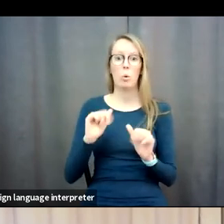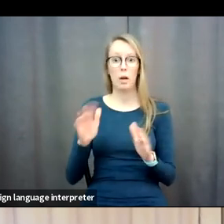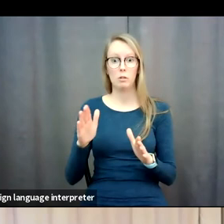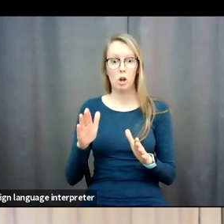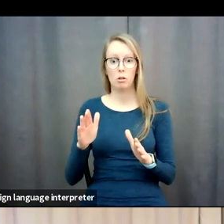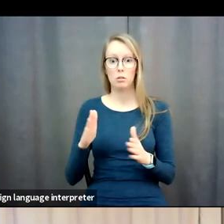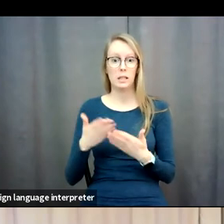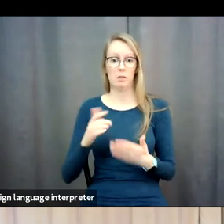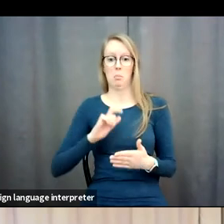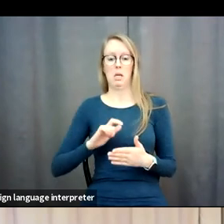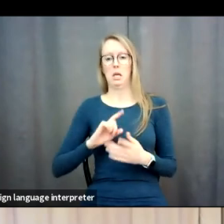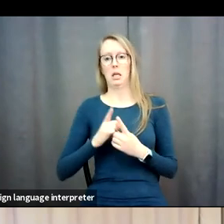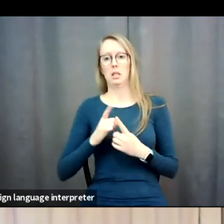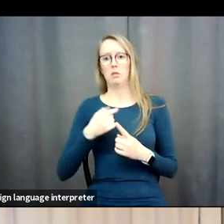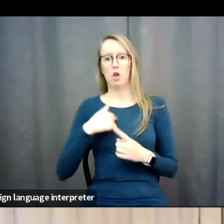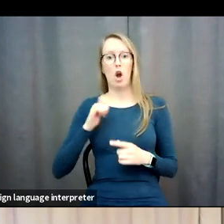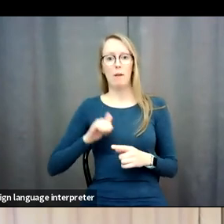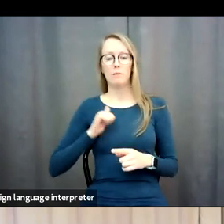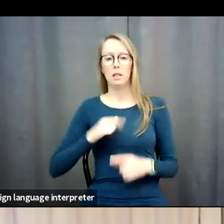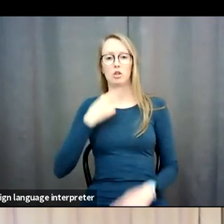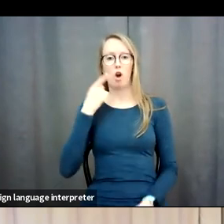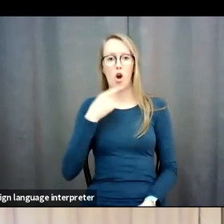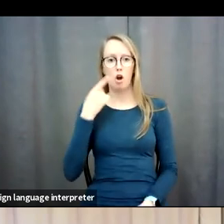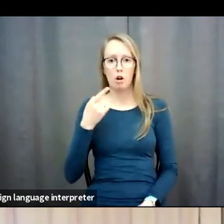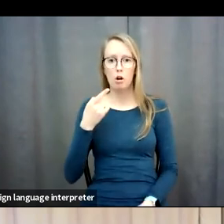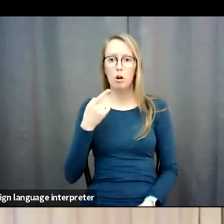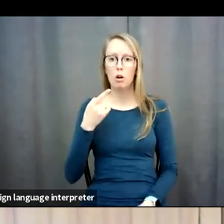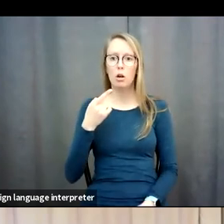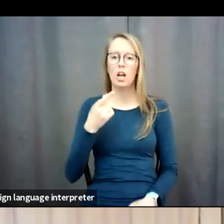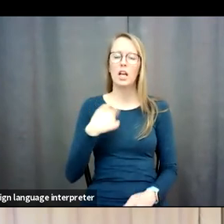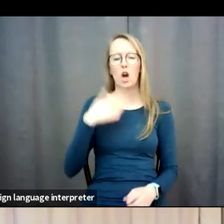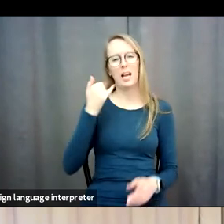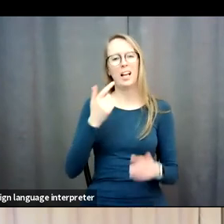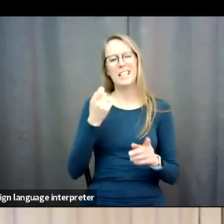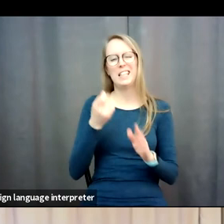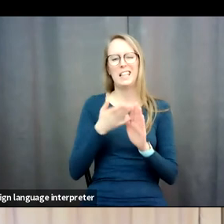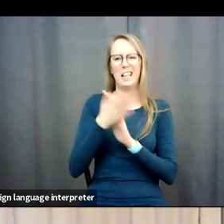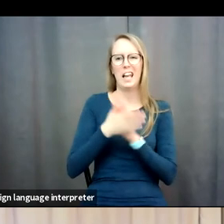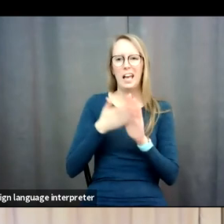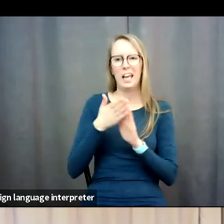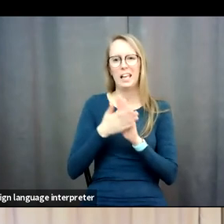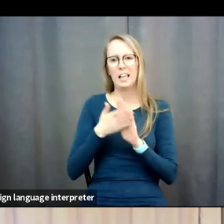me, who I use my language. I also can some sign language. As older I get,